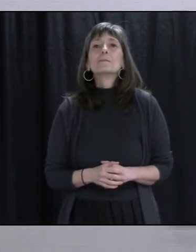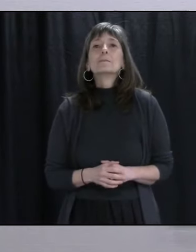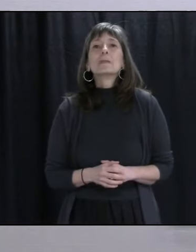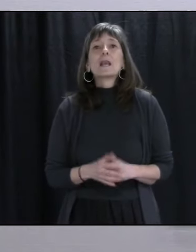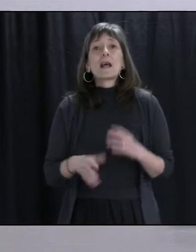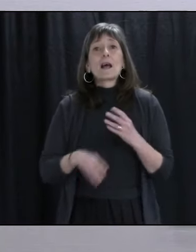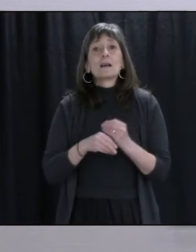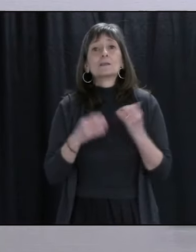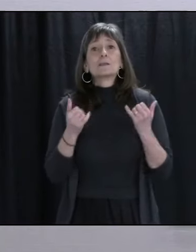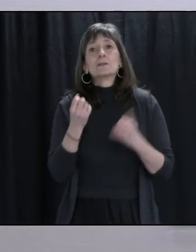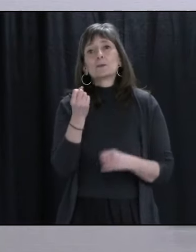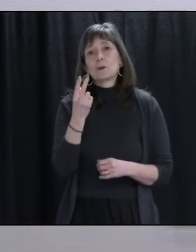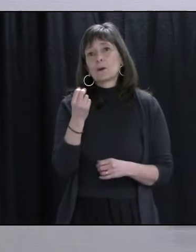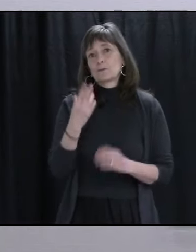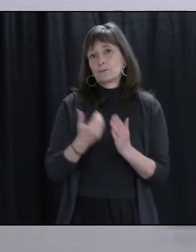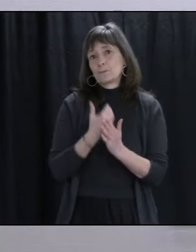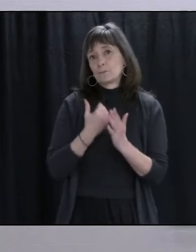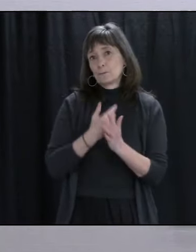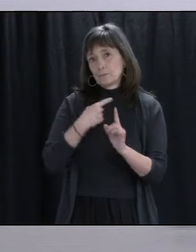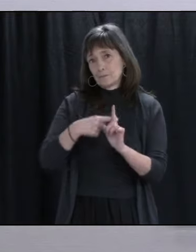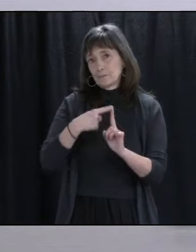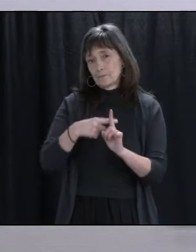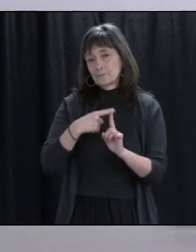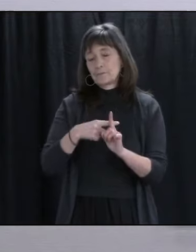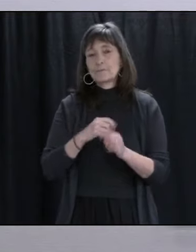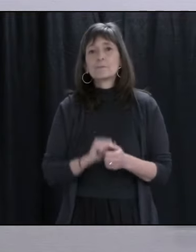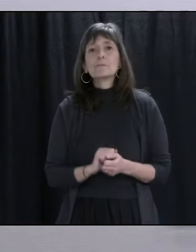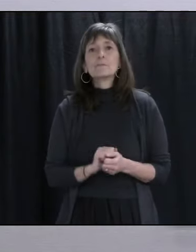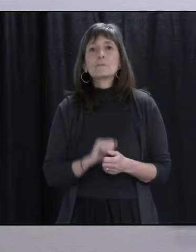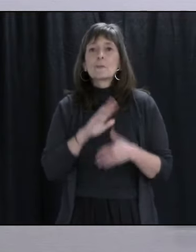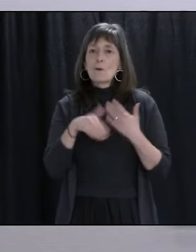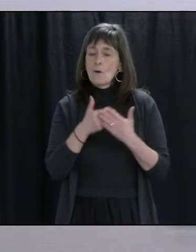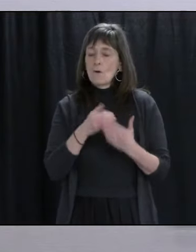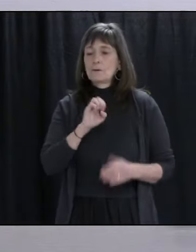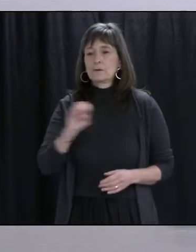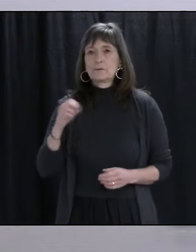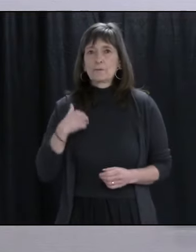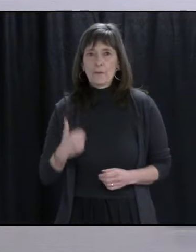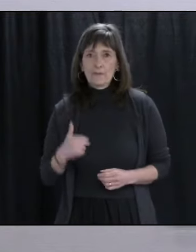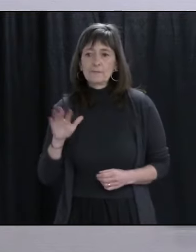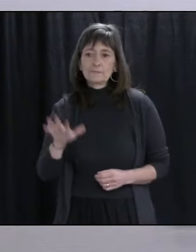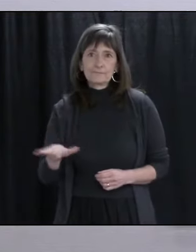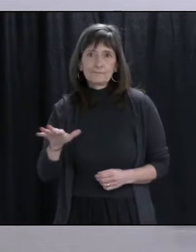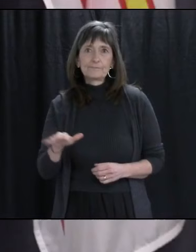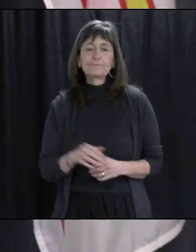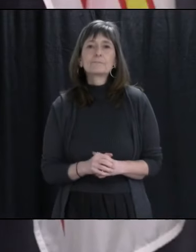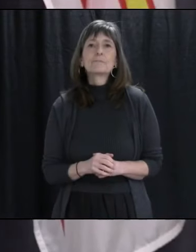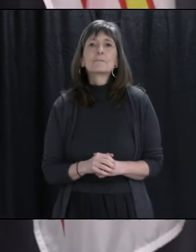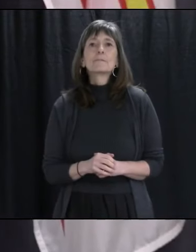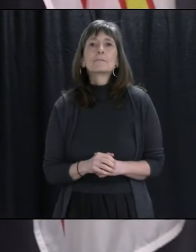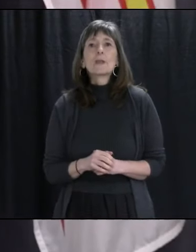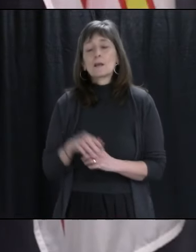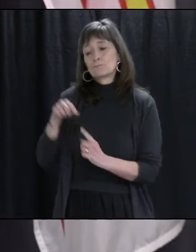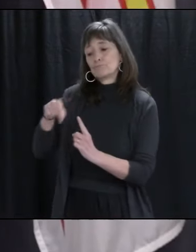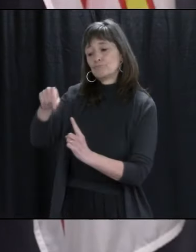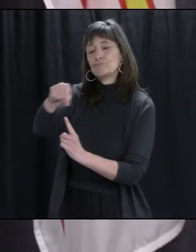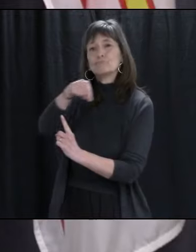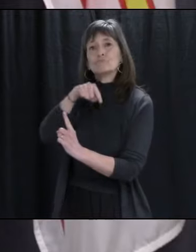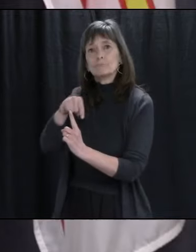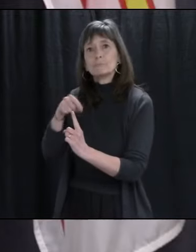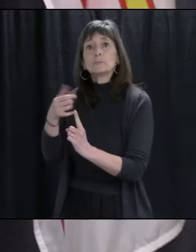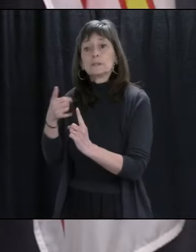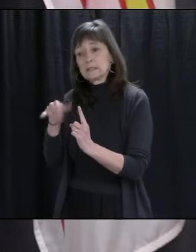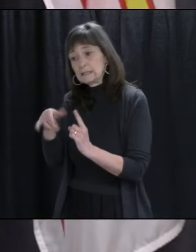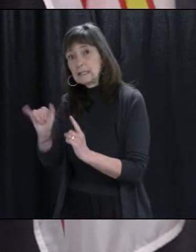we have 12 new positive cases. All of these cases are within the Eastern Health region. The public health contact tracing is ongoing,